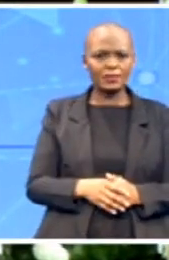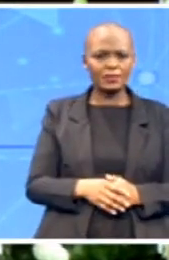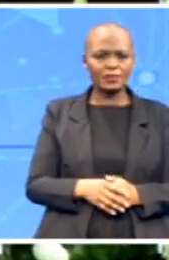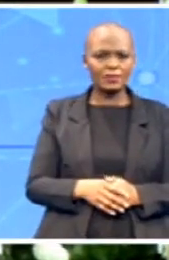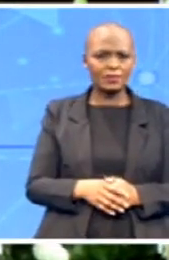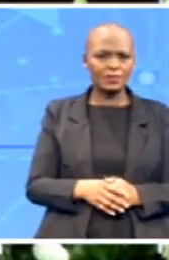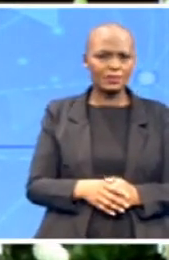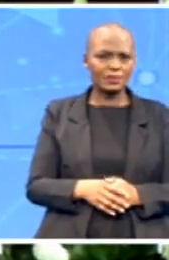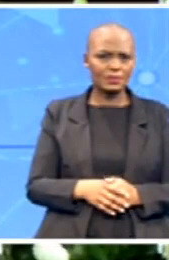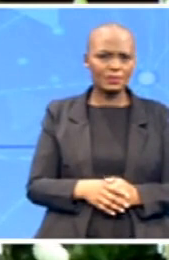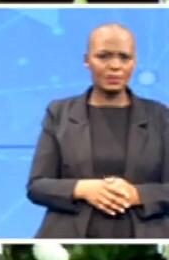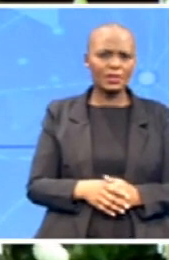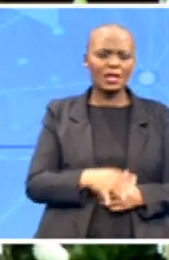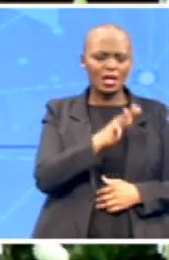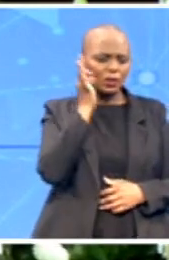Cecilia Unkinze Mutu.